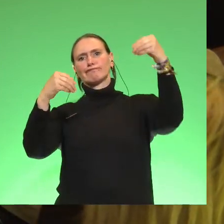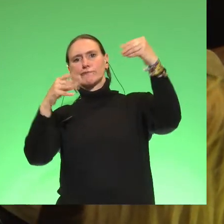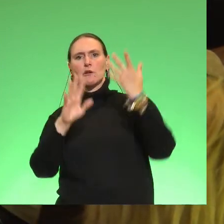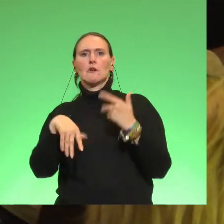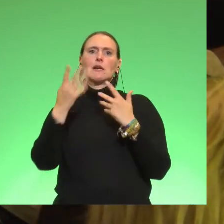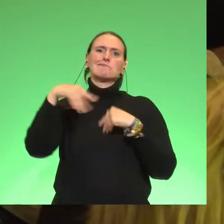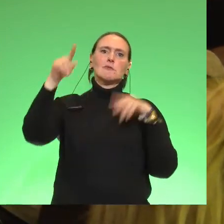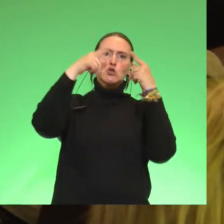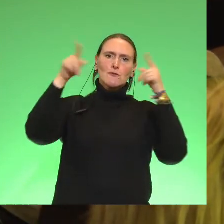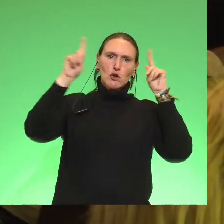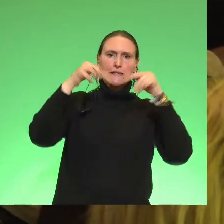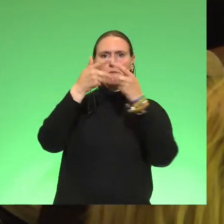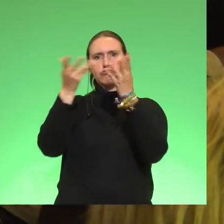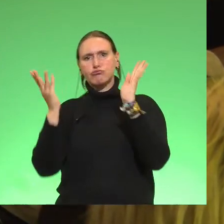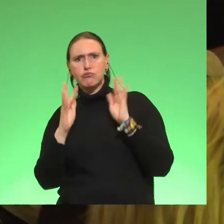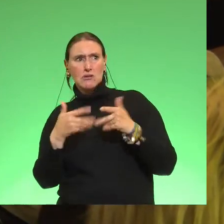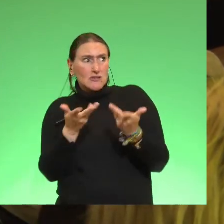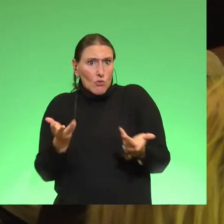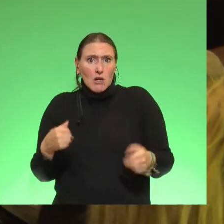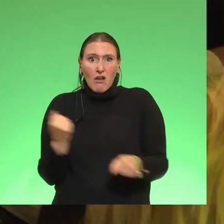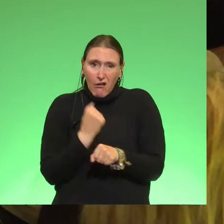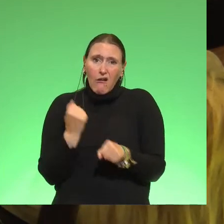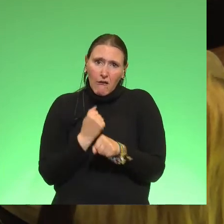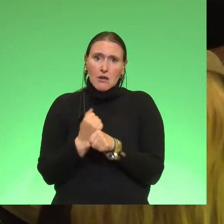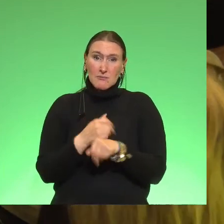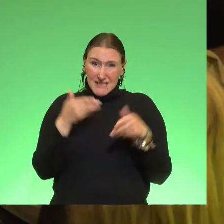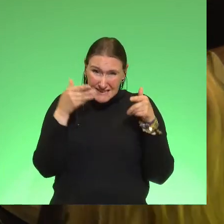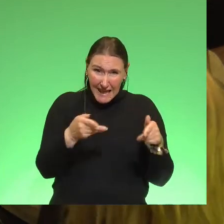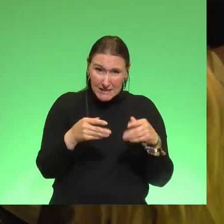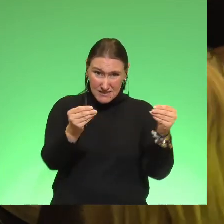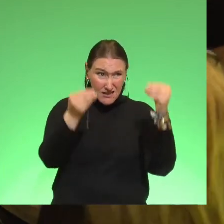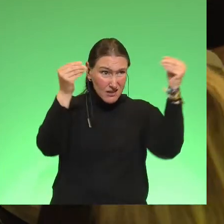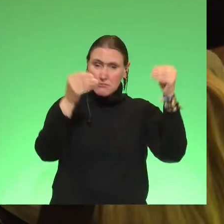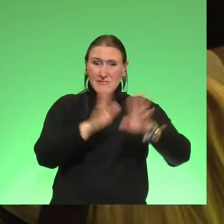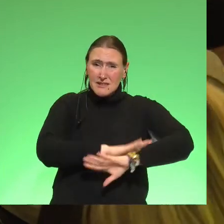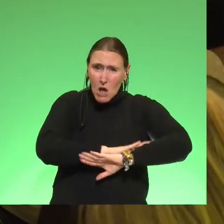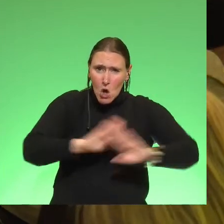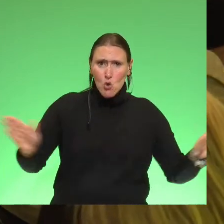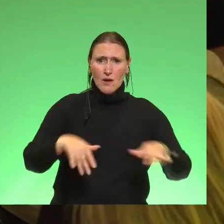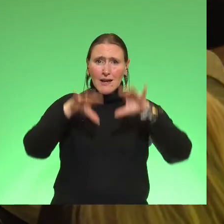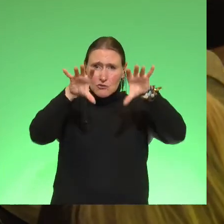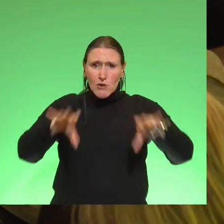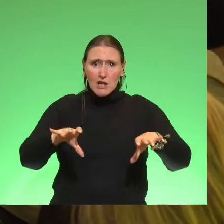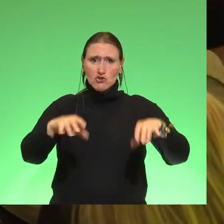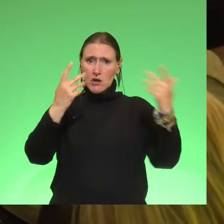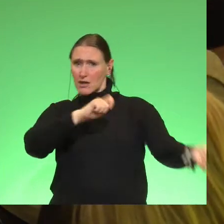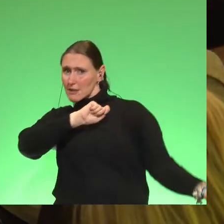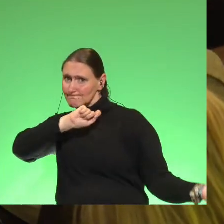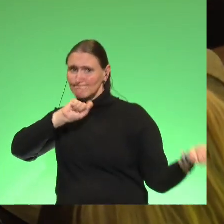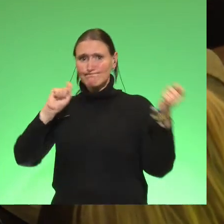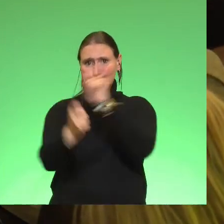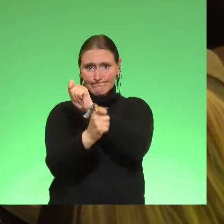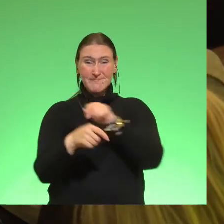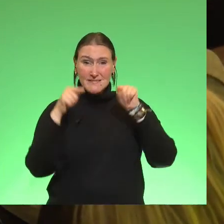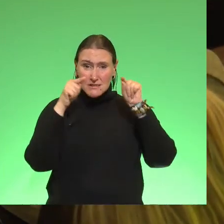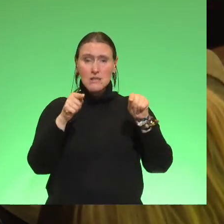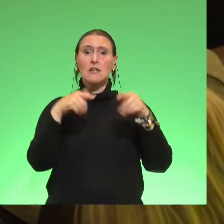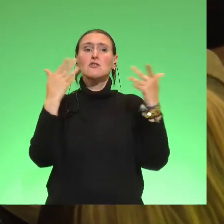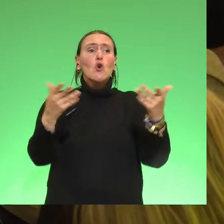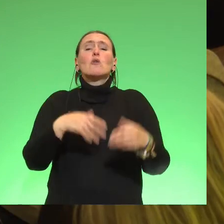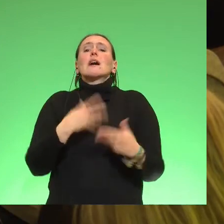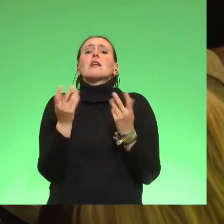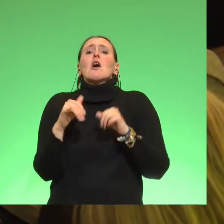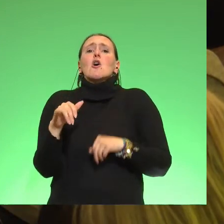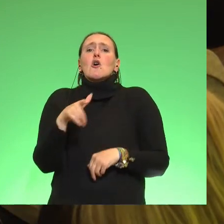worked hard, absolutely. But it's not about working hard. It's about the way that the structures have been set up and who is doing the labor, the